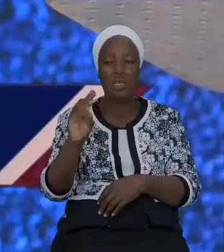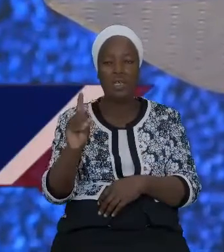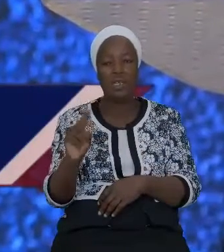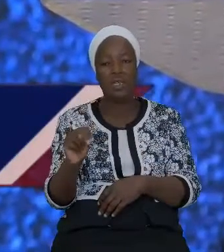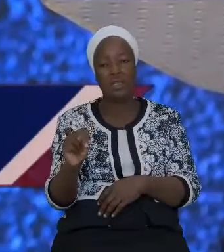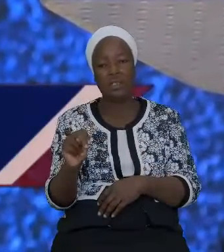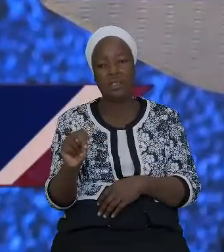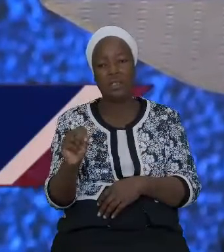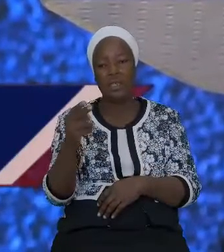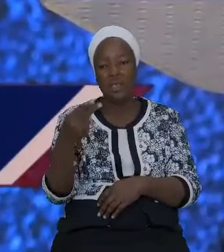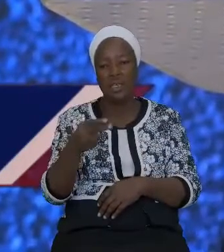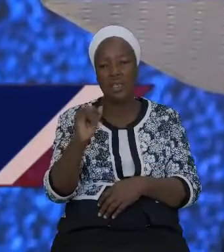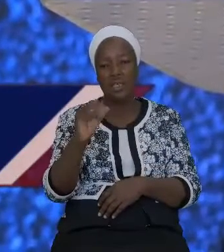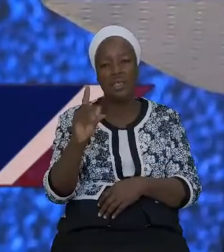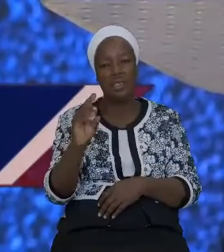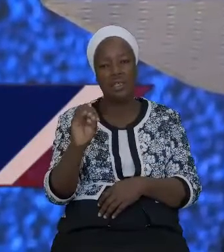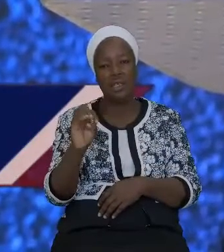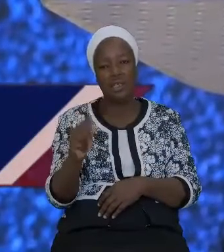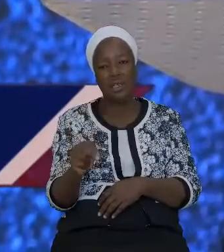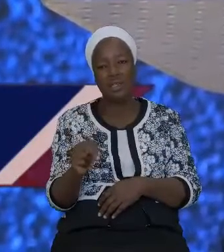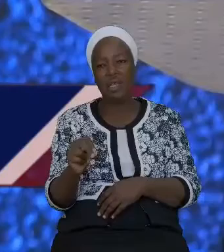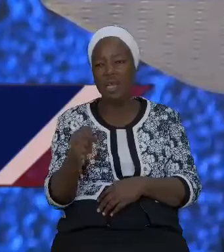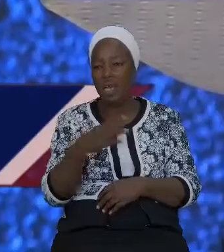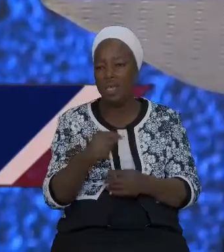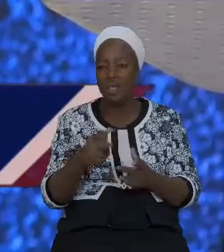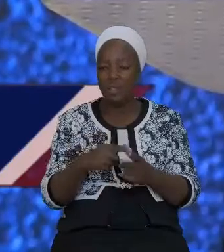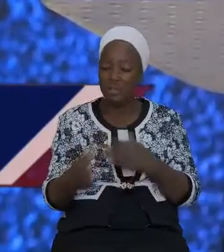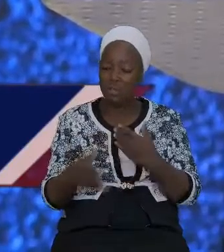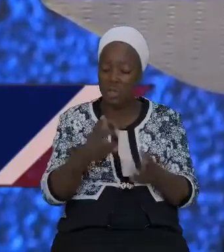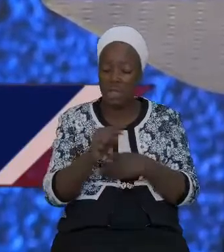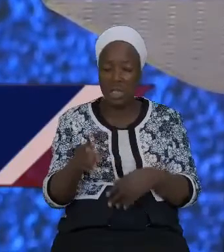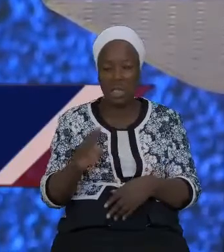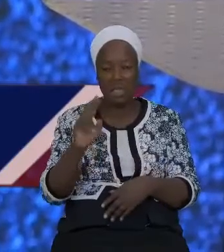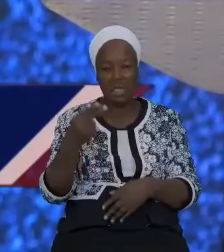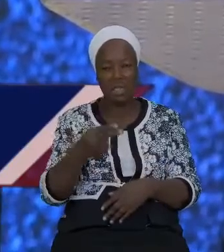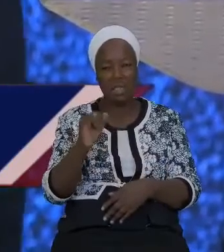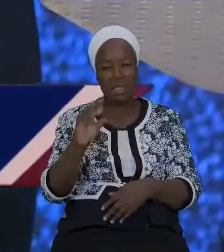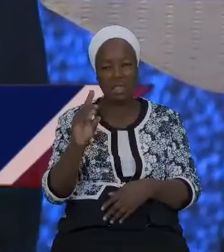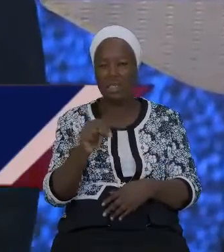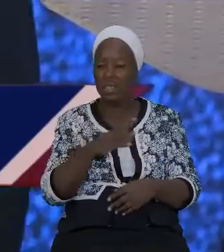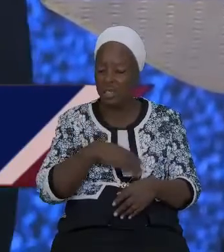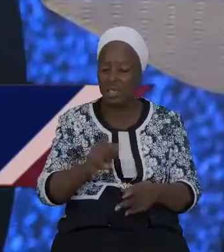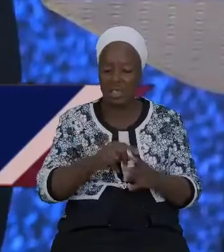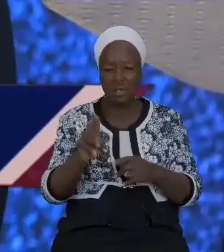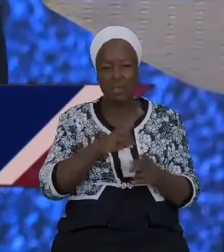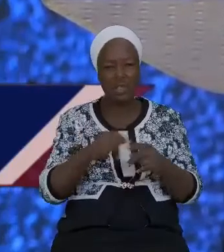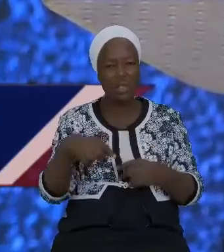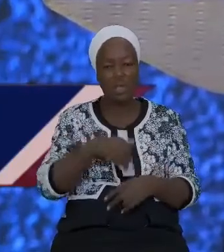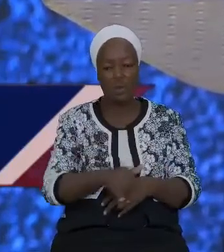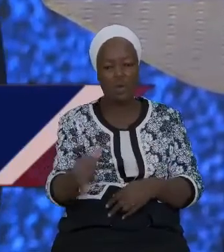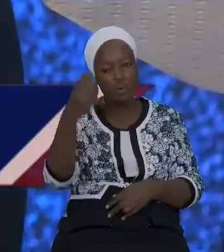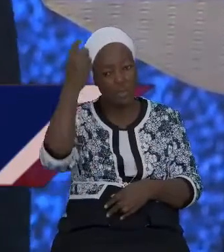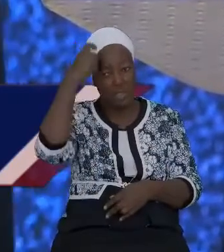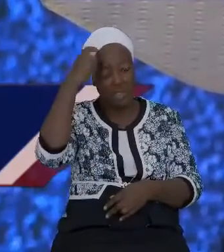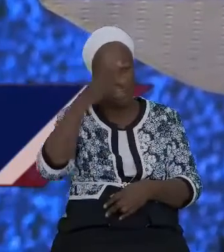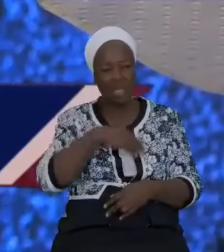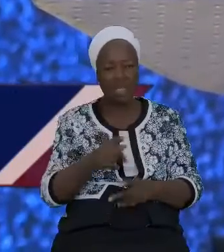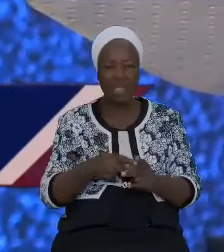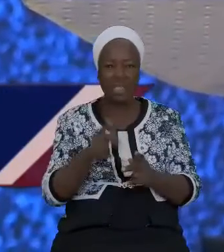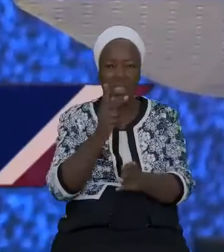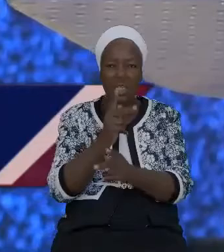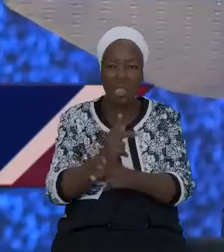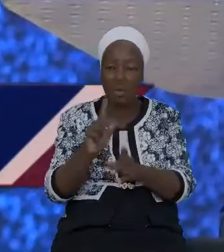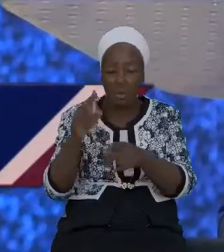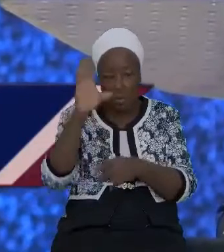were heathens, they used their common sense, and they searched out where to find the